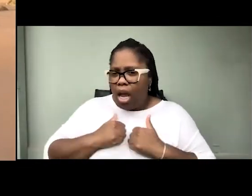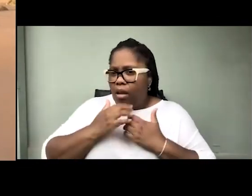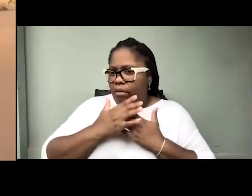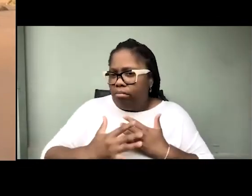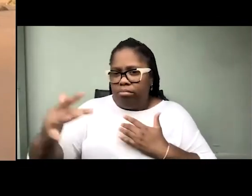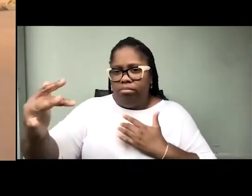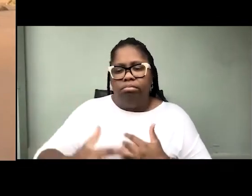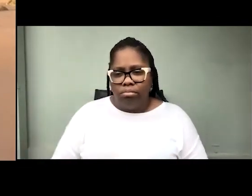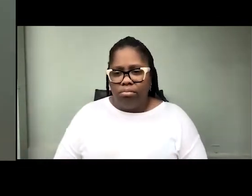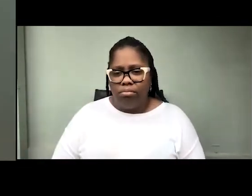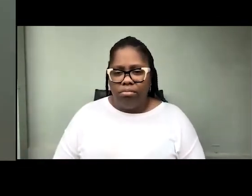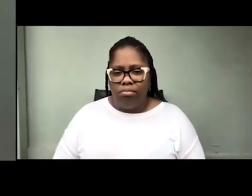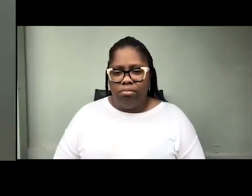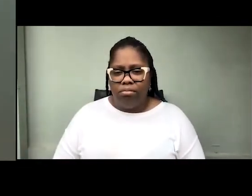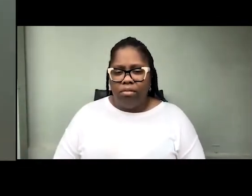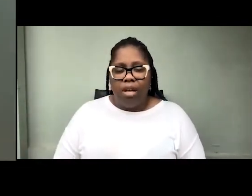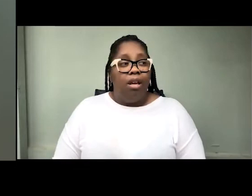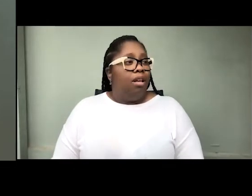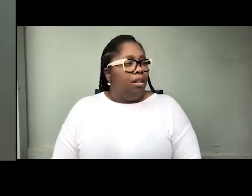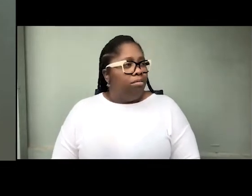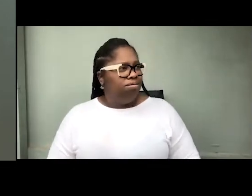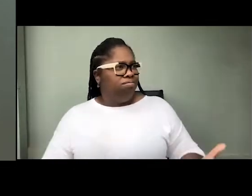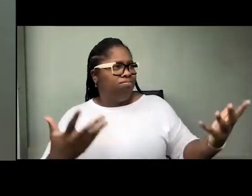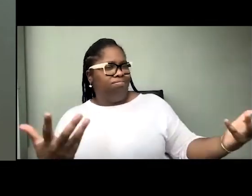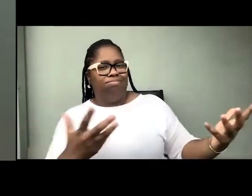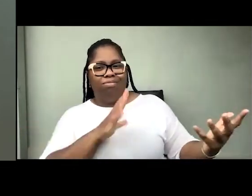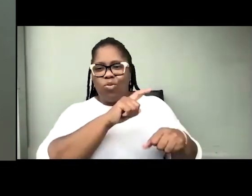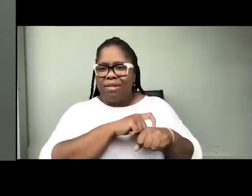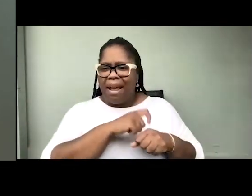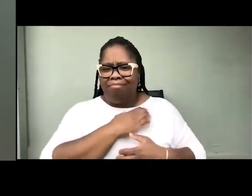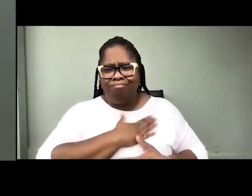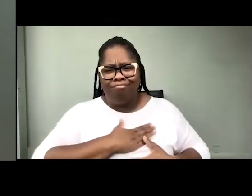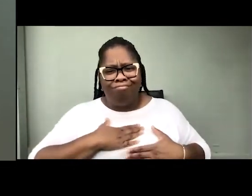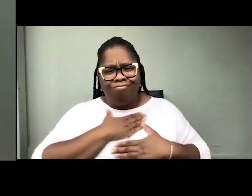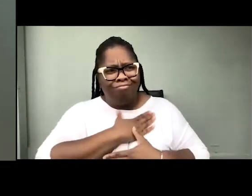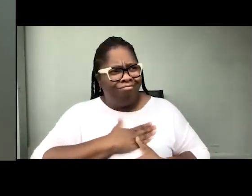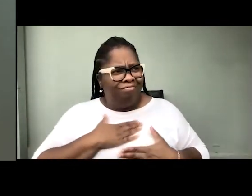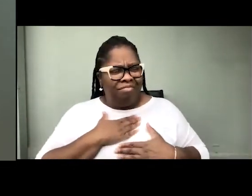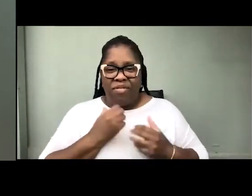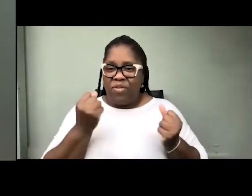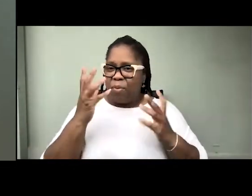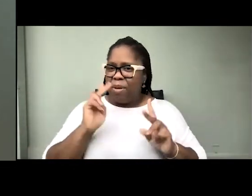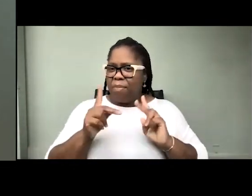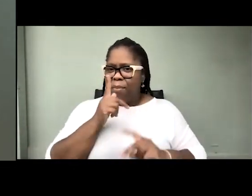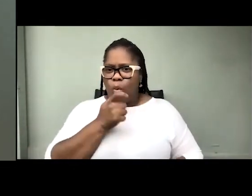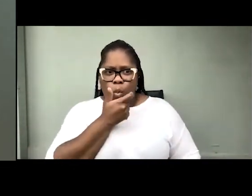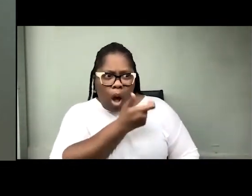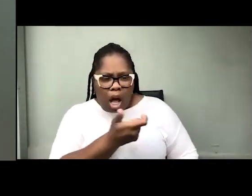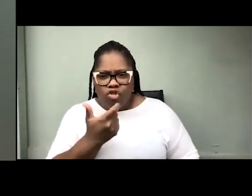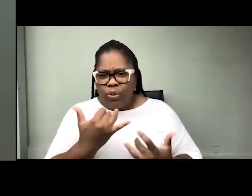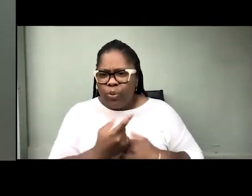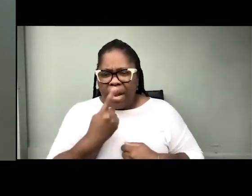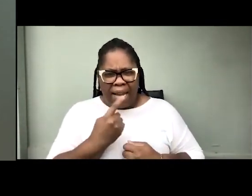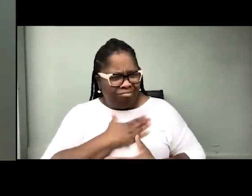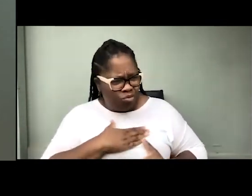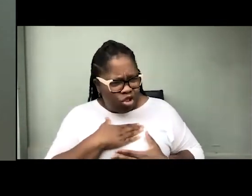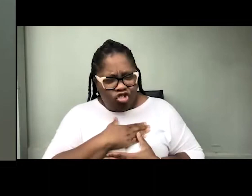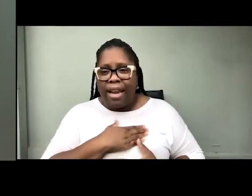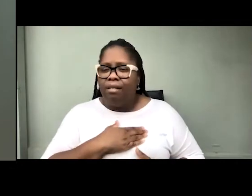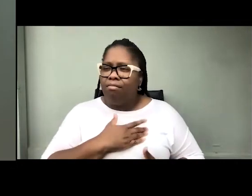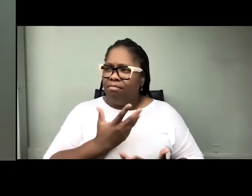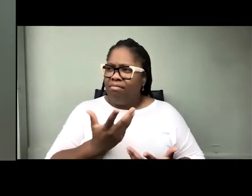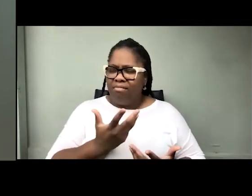future. Well, I appreciate your time. I know so many that are watching today and will watch in the